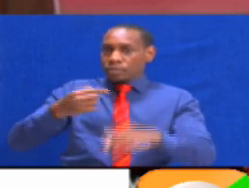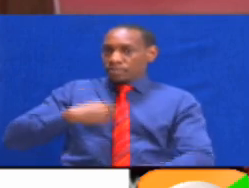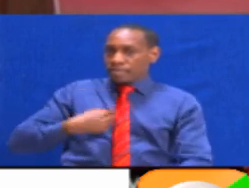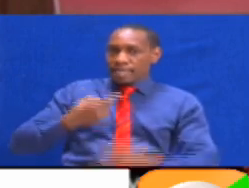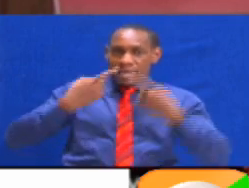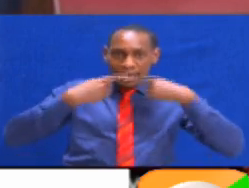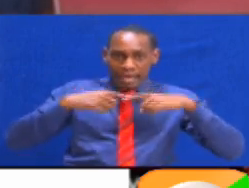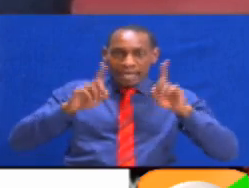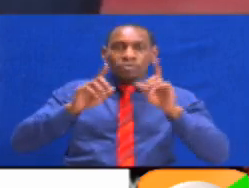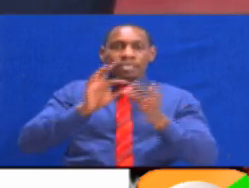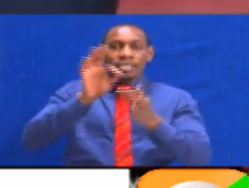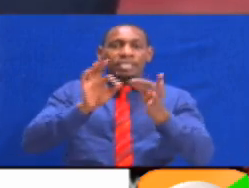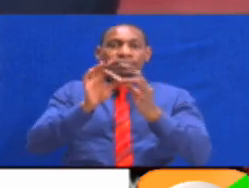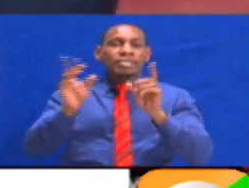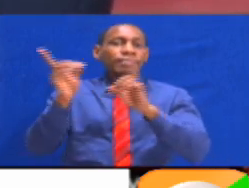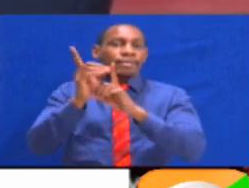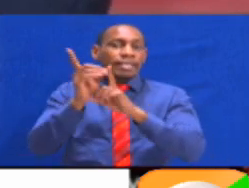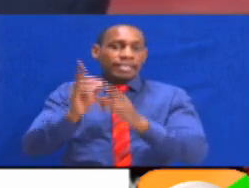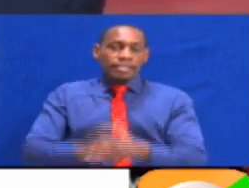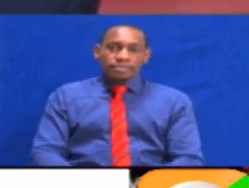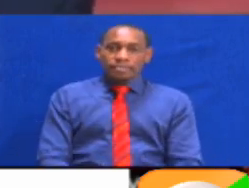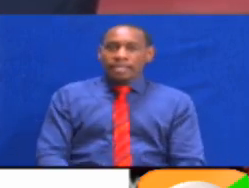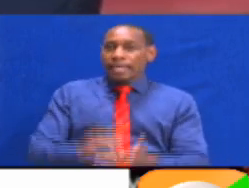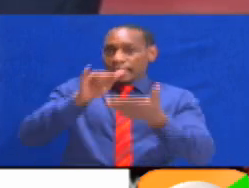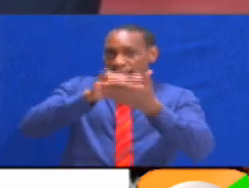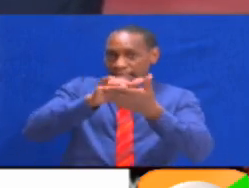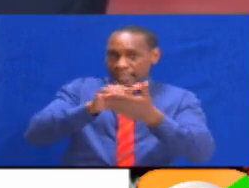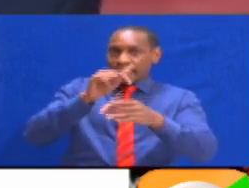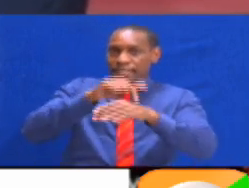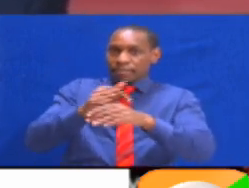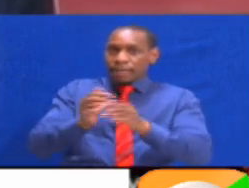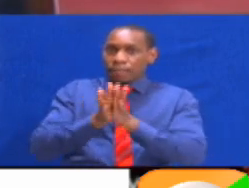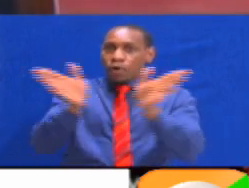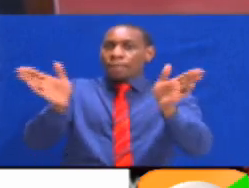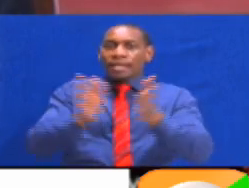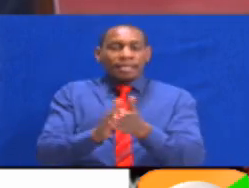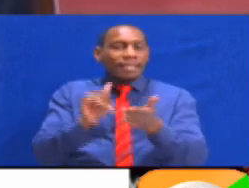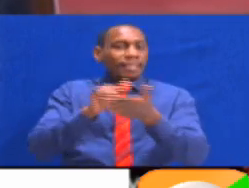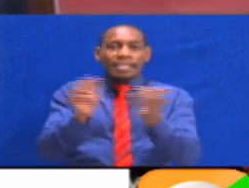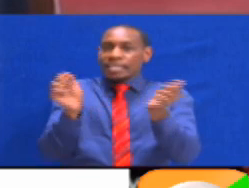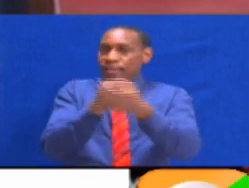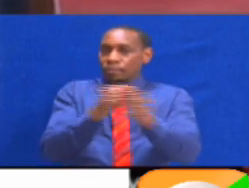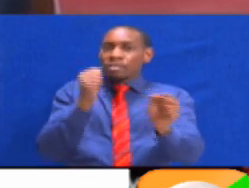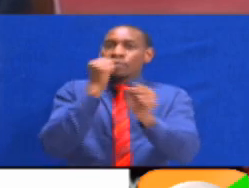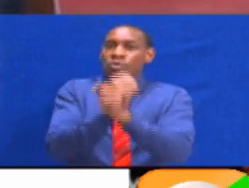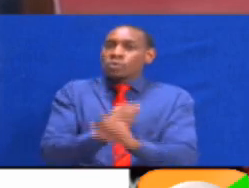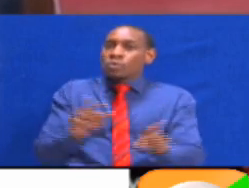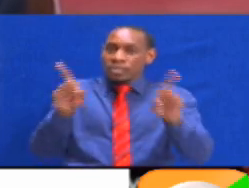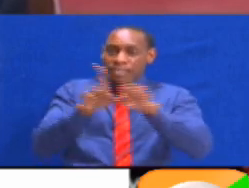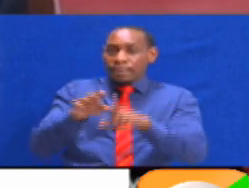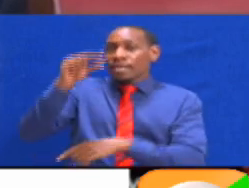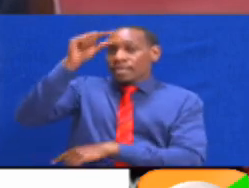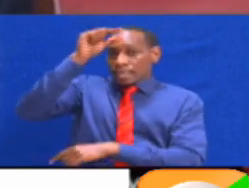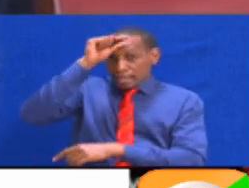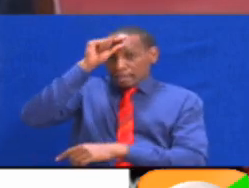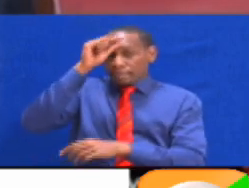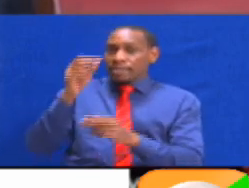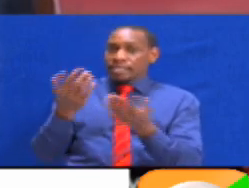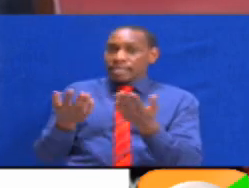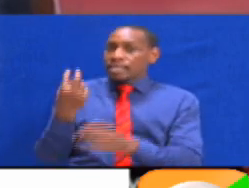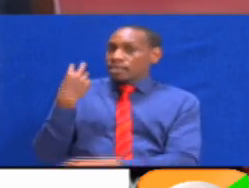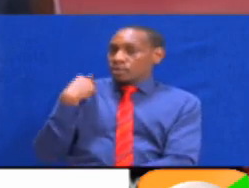say, give us dates that this is when you are going to open. It is not possible to do so. Government is